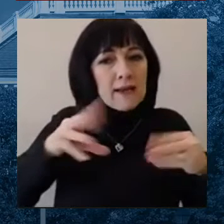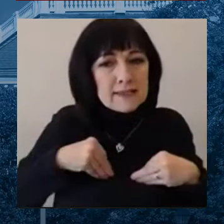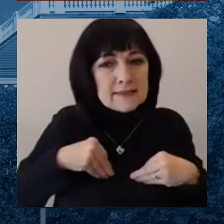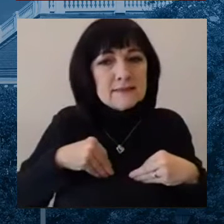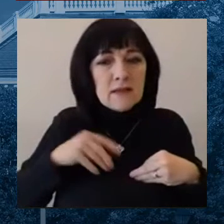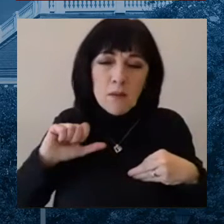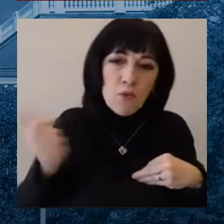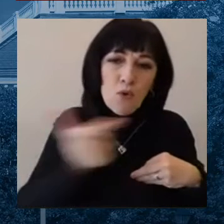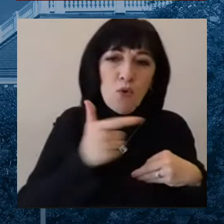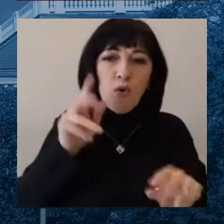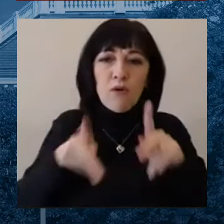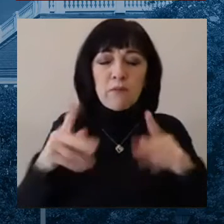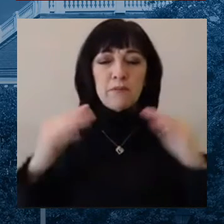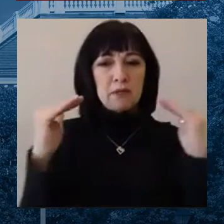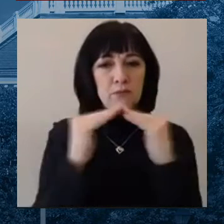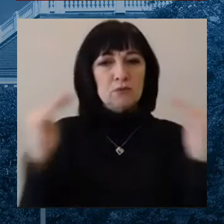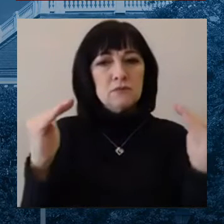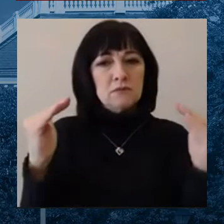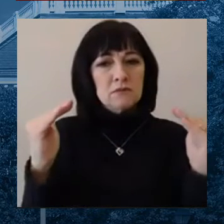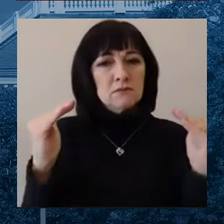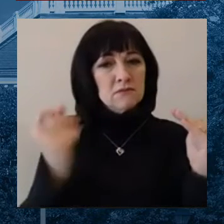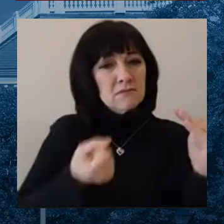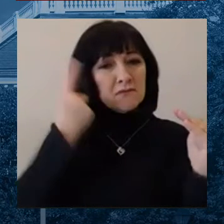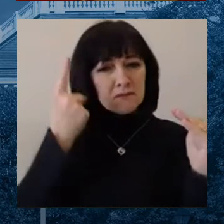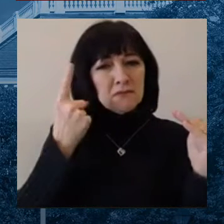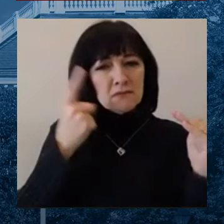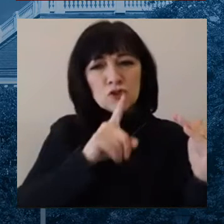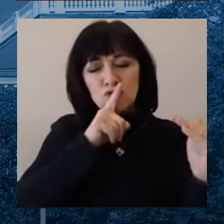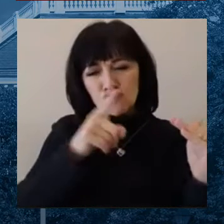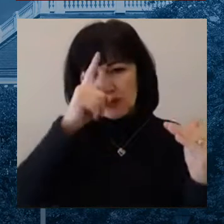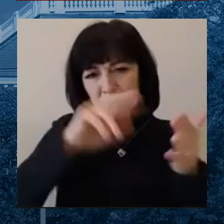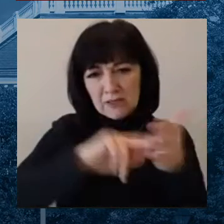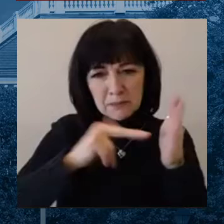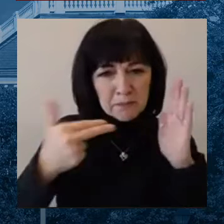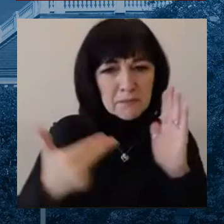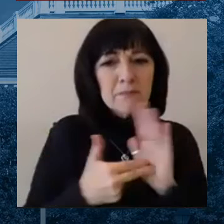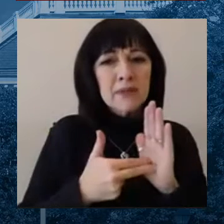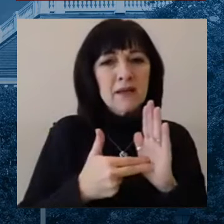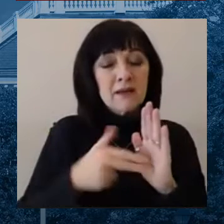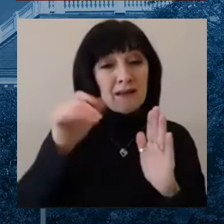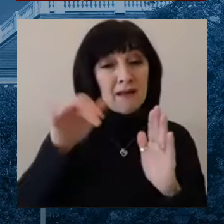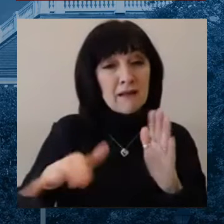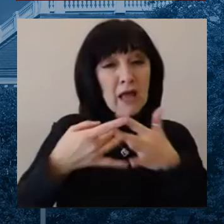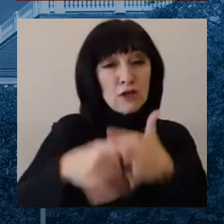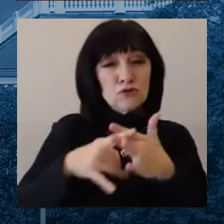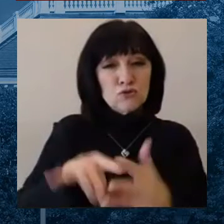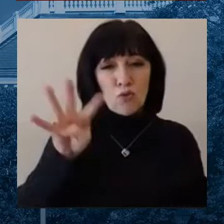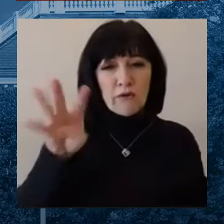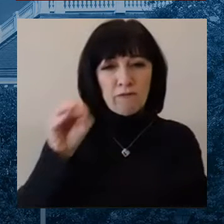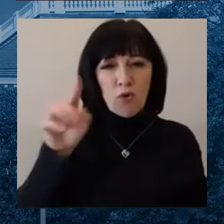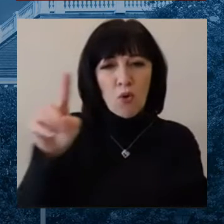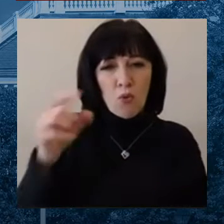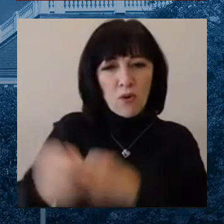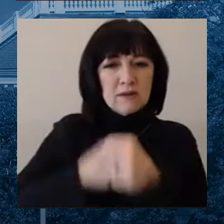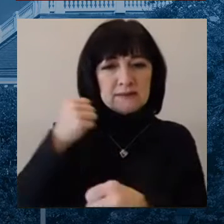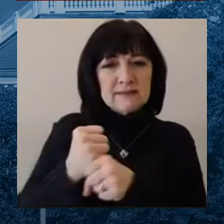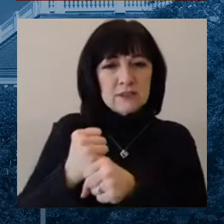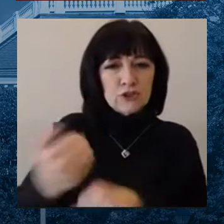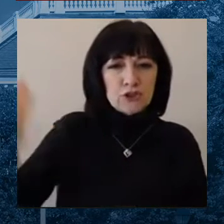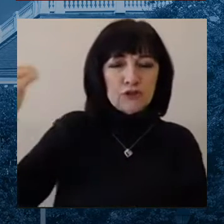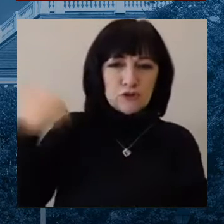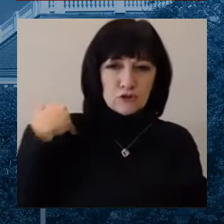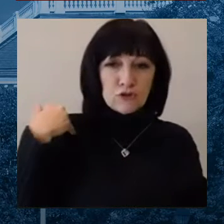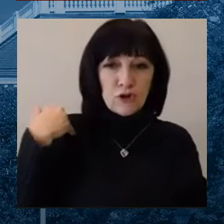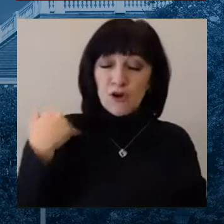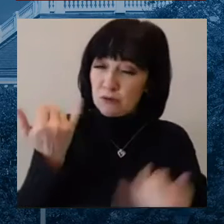meaningful awareness of the struggles that began 401 years ago and to a significant degree continue